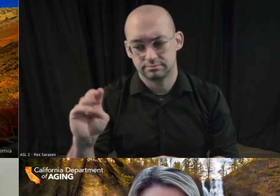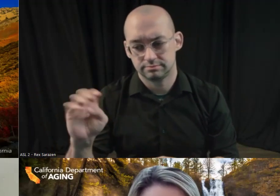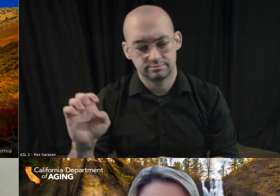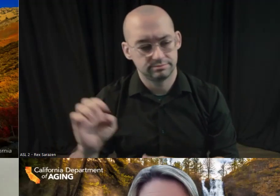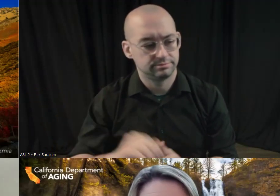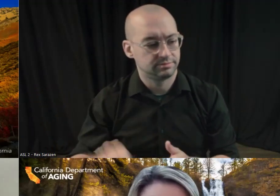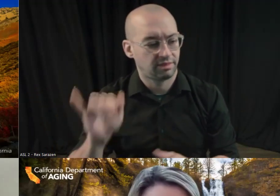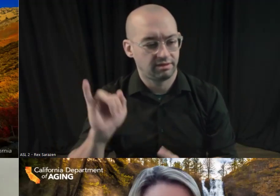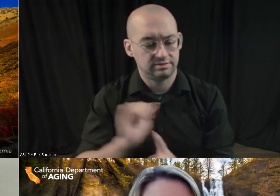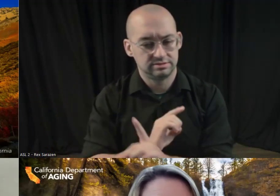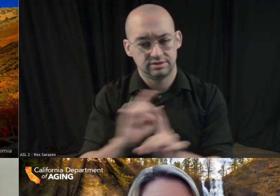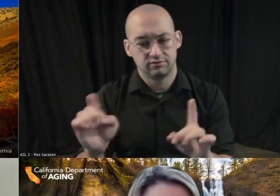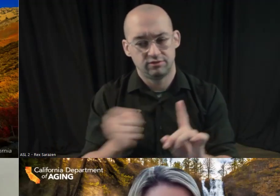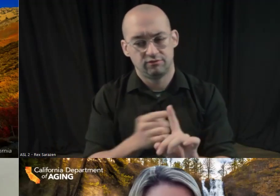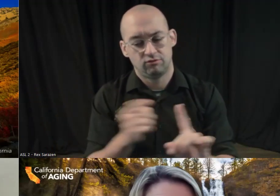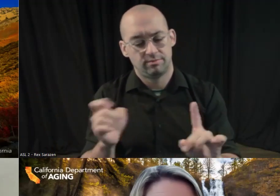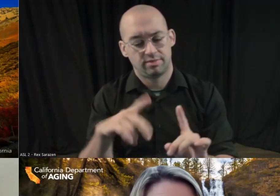different than the population as a whole.